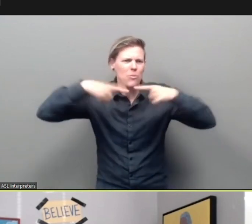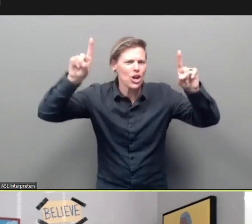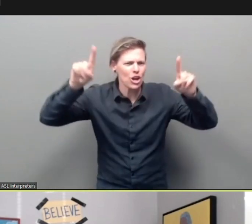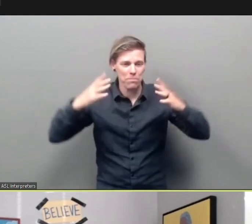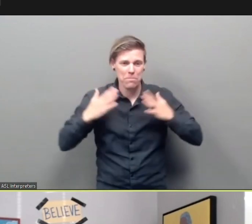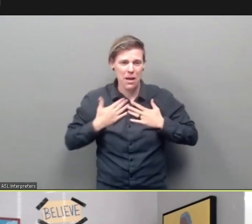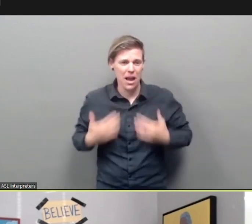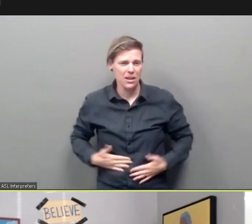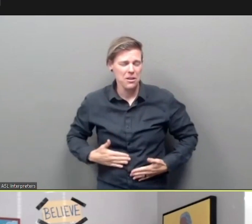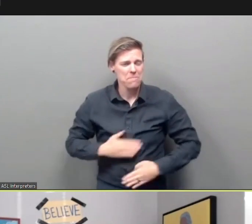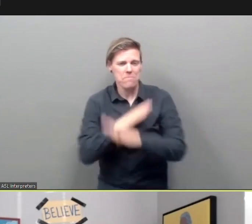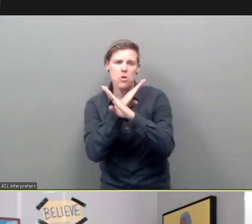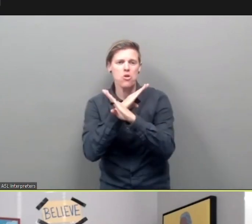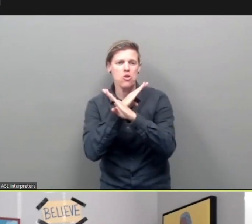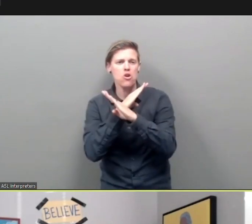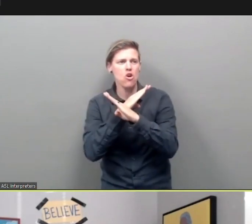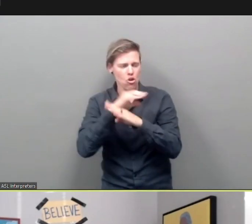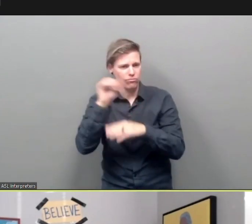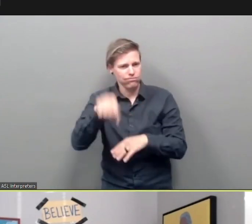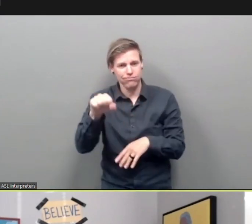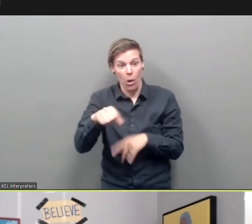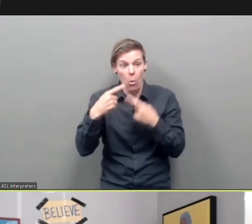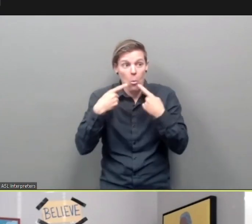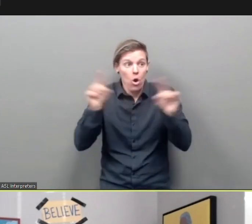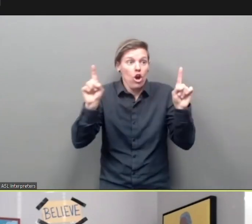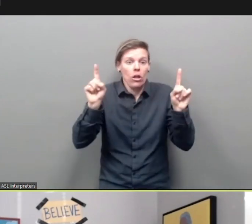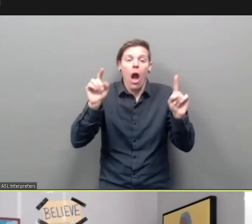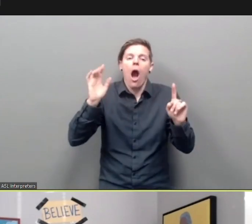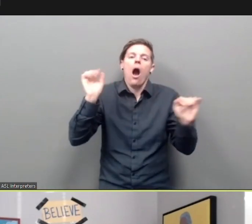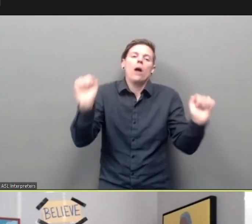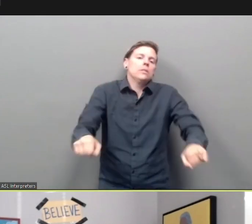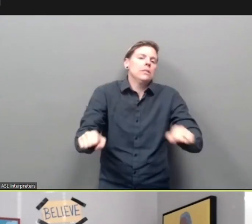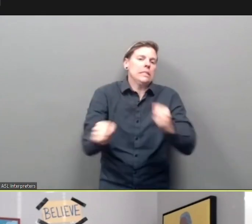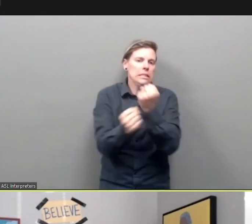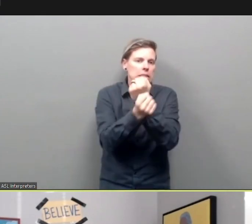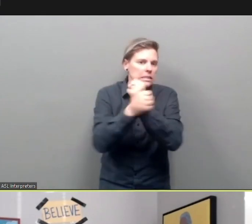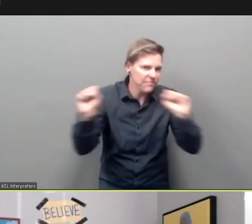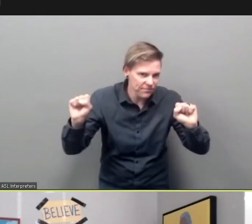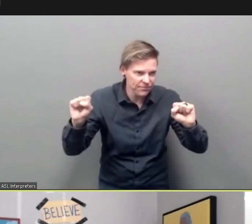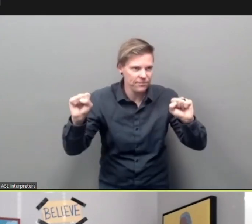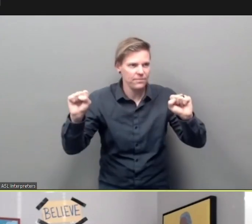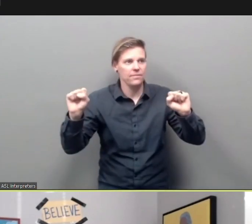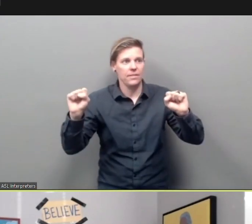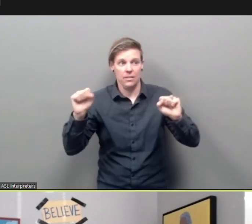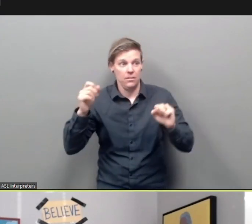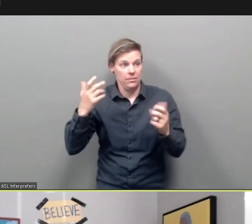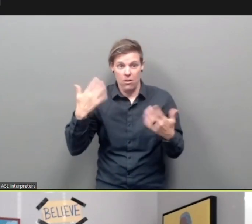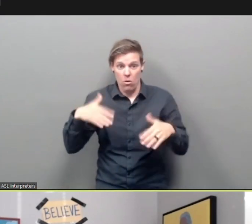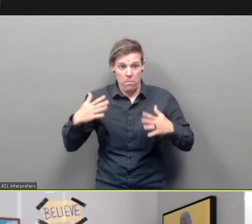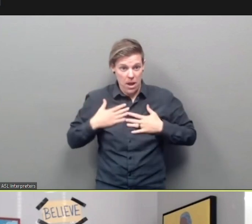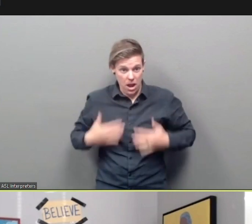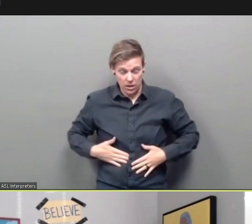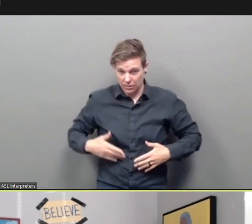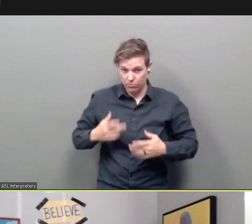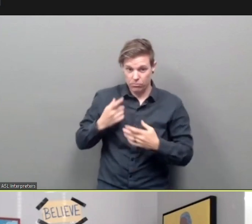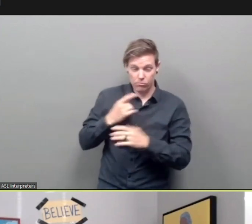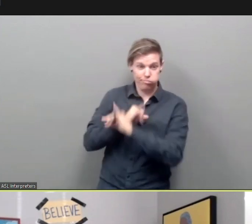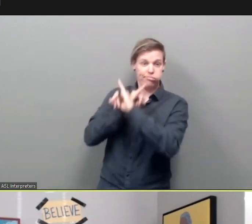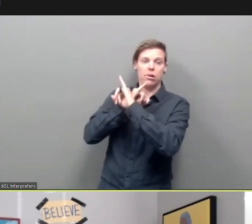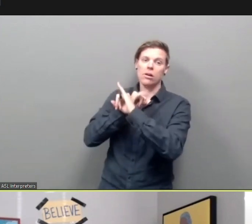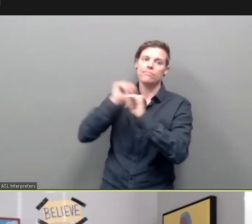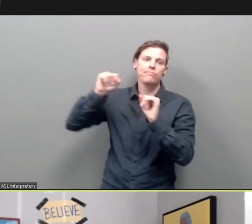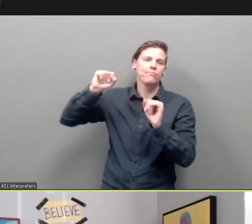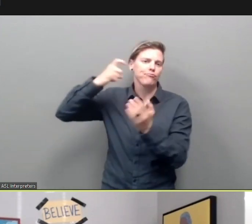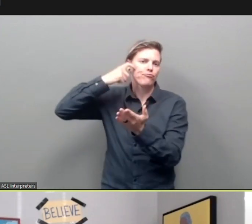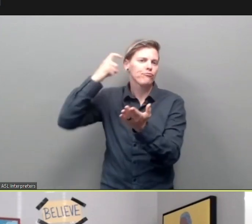and just I think just that safety profile, the high safety studies we have, really I hope would help a parent make